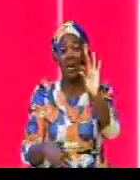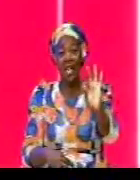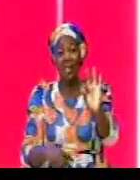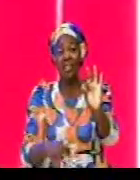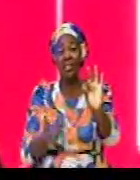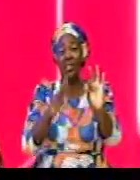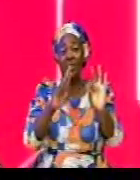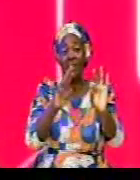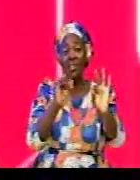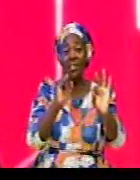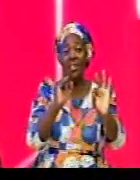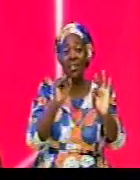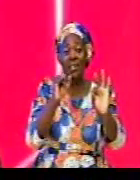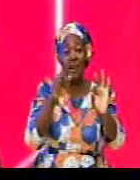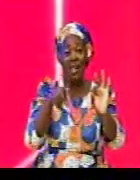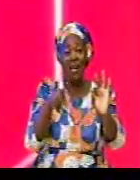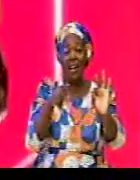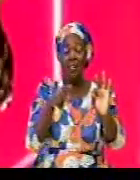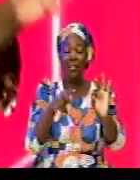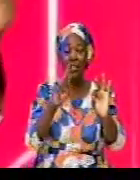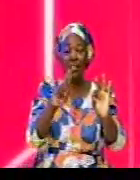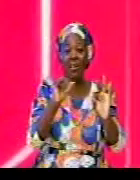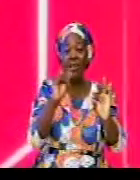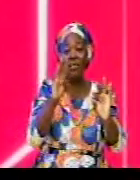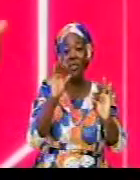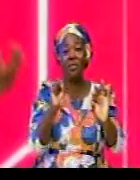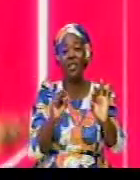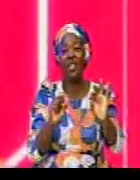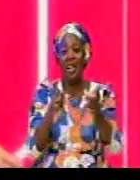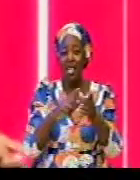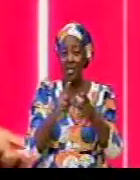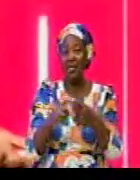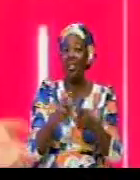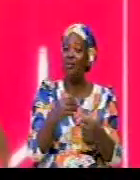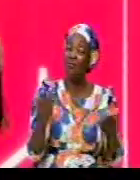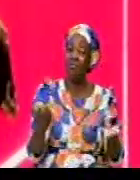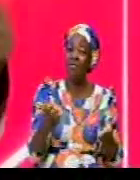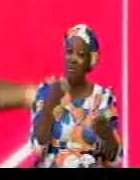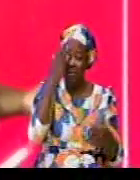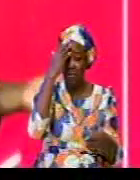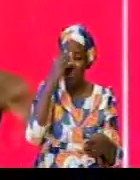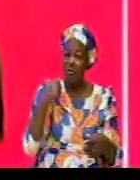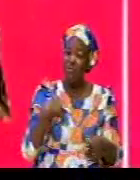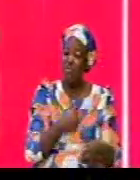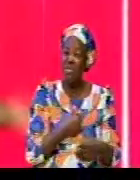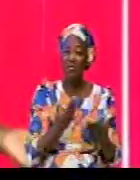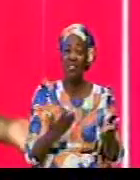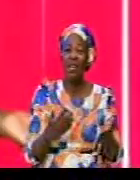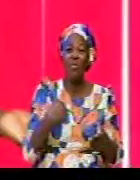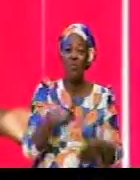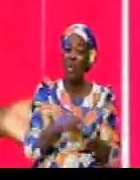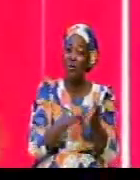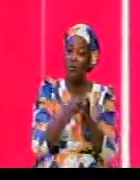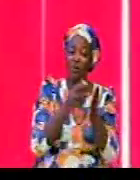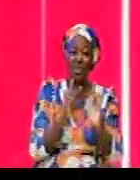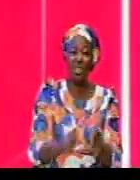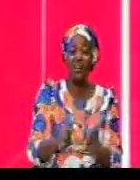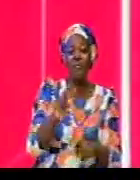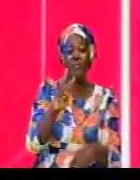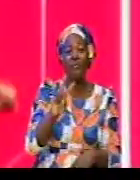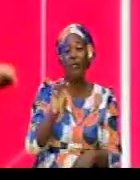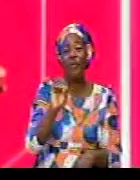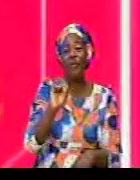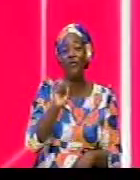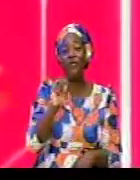have 9 ribs, and women have only 7. And we women are the weaker vessel. So